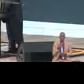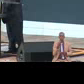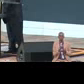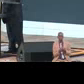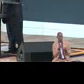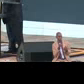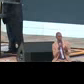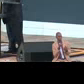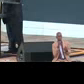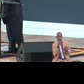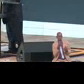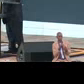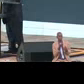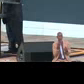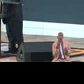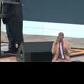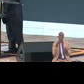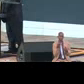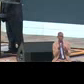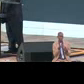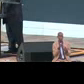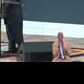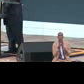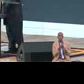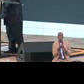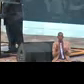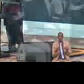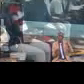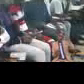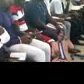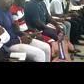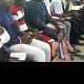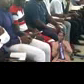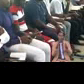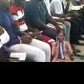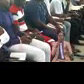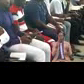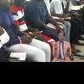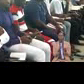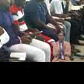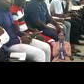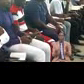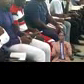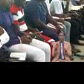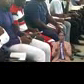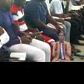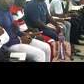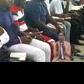say, this is not of God, this of the devil, it will be destroyed from your family.